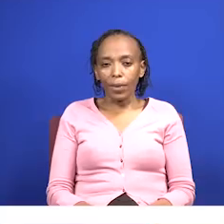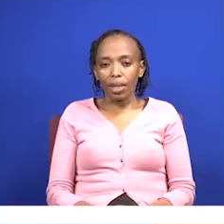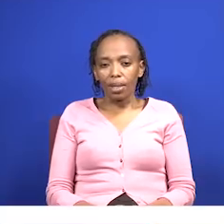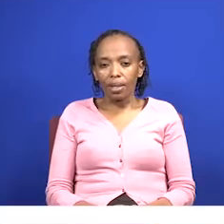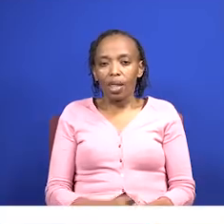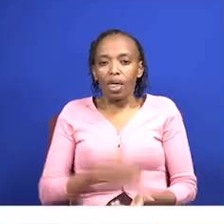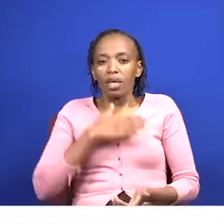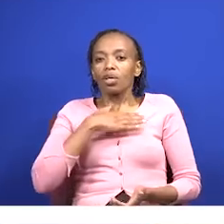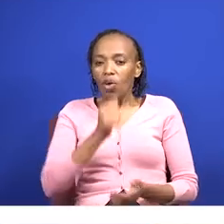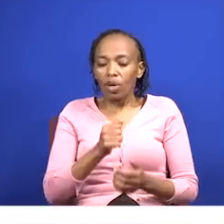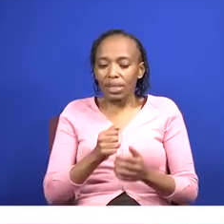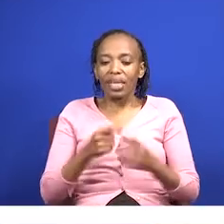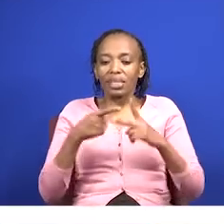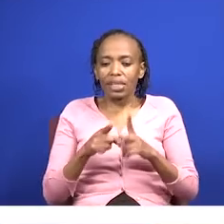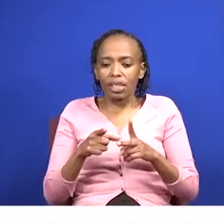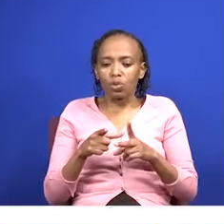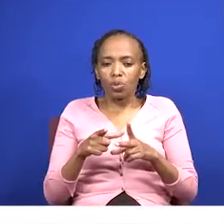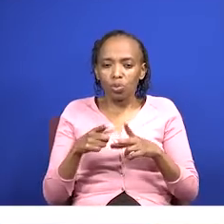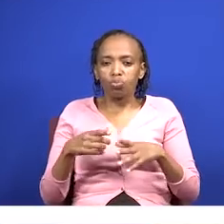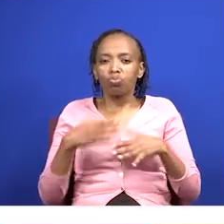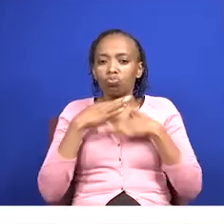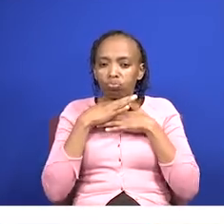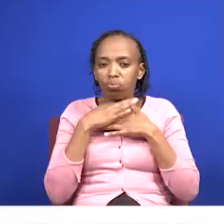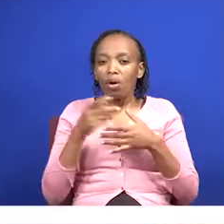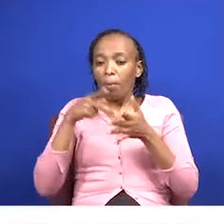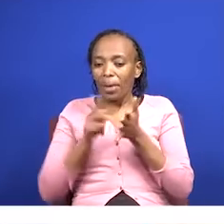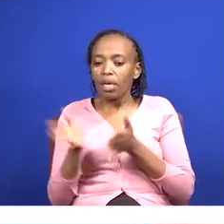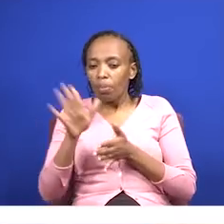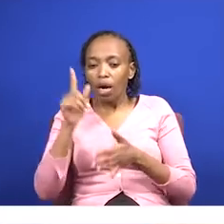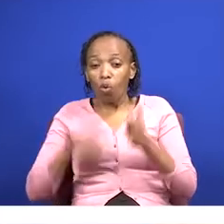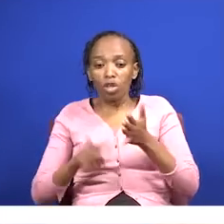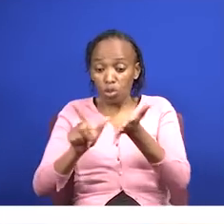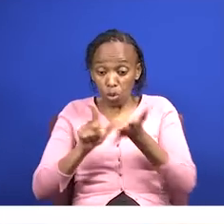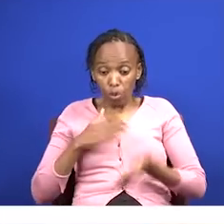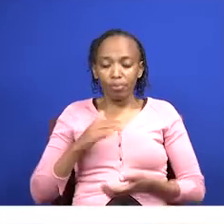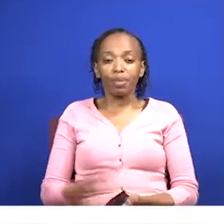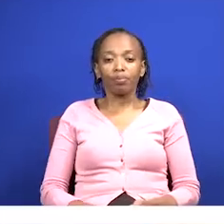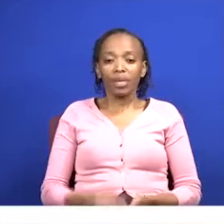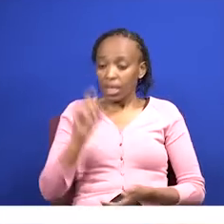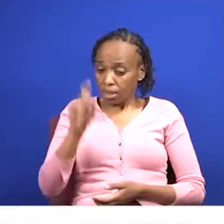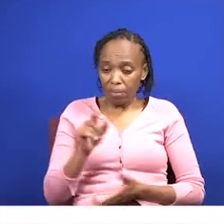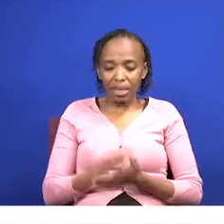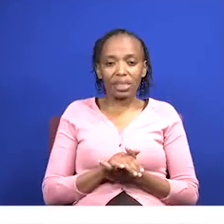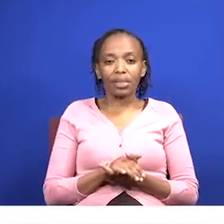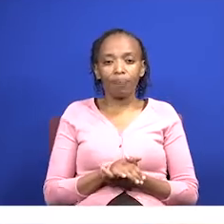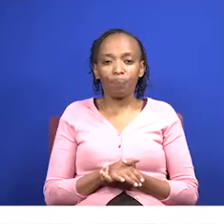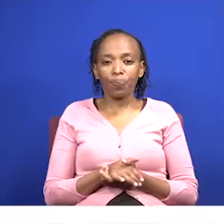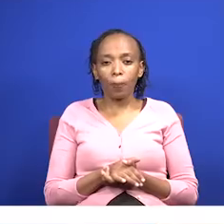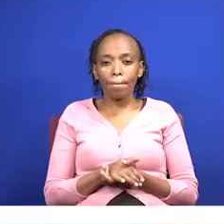He grabbed him and began to choke him. 'Pay back what you owe me,' he demanded.